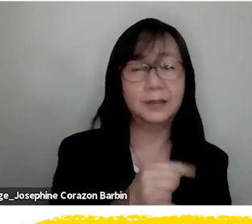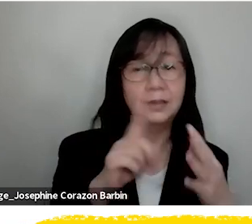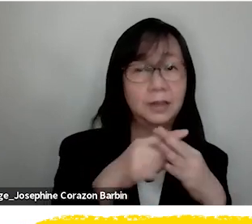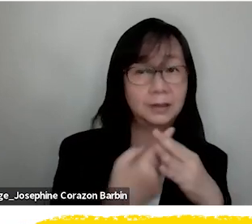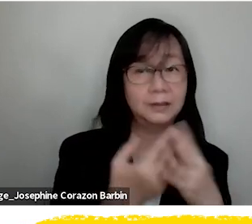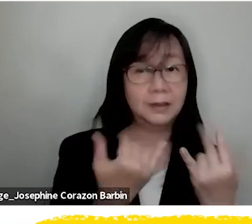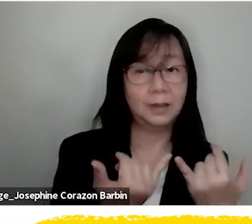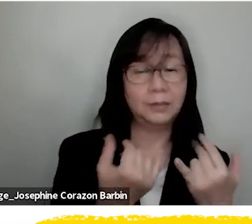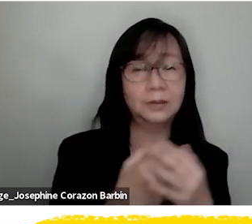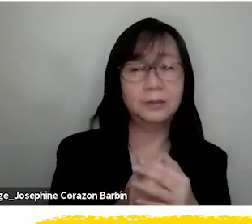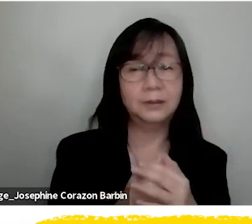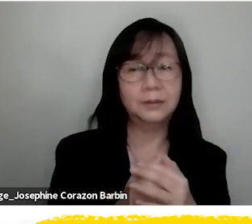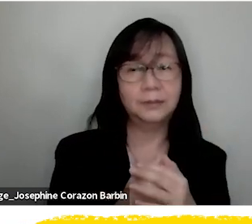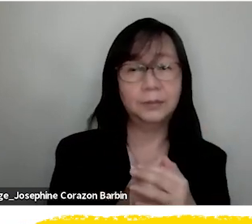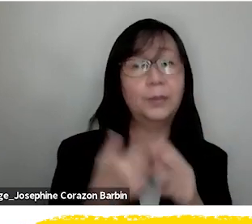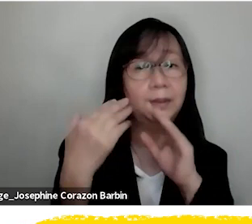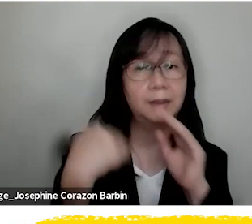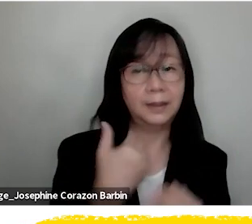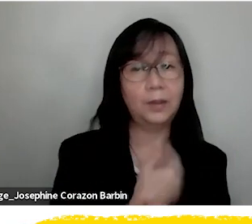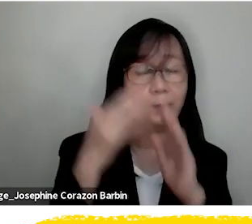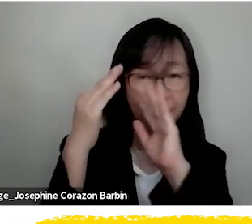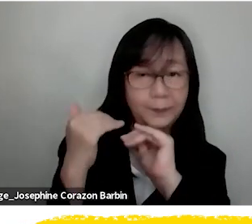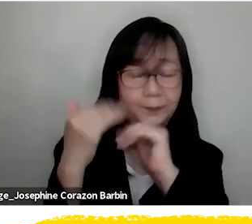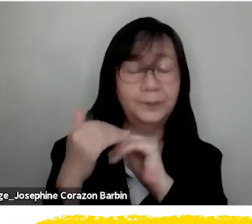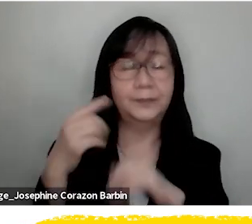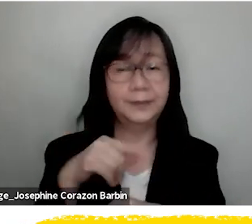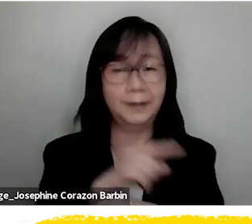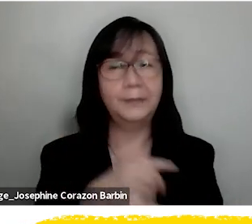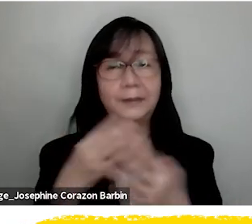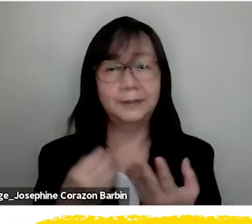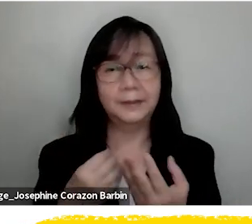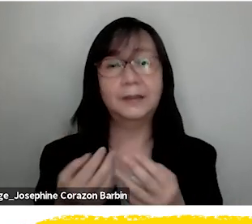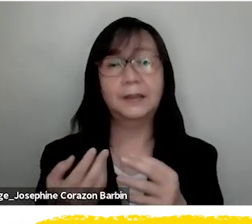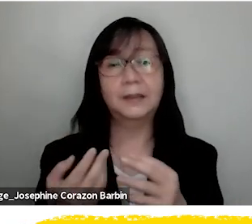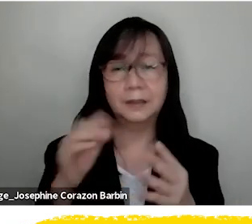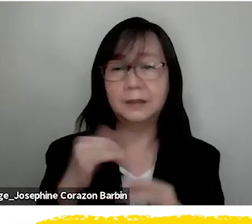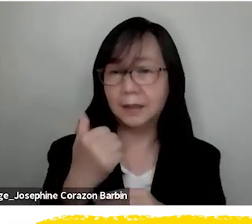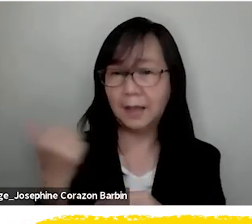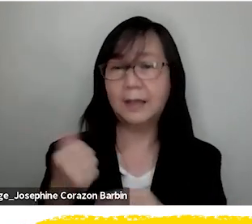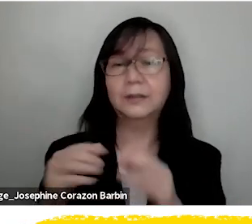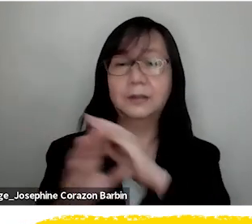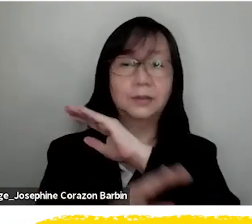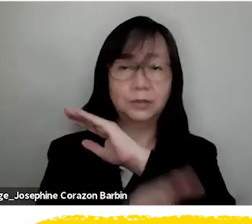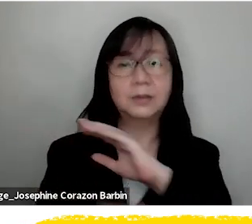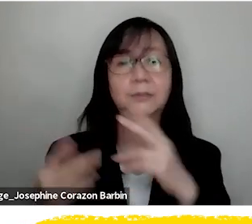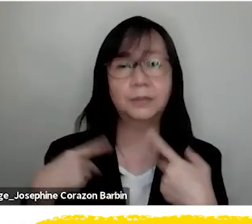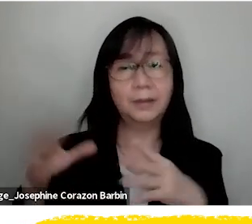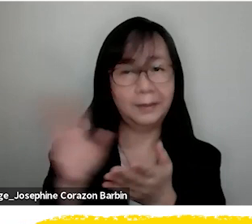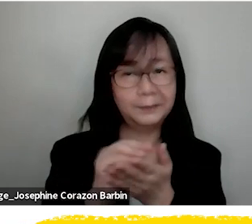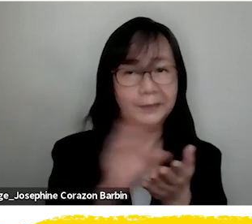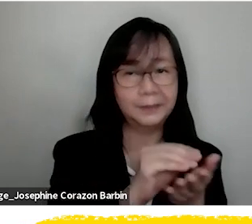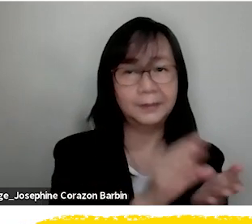that. And we hope that this can be replicated in other countries in Asia,